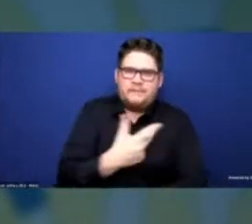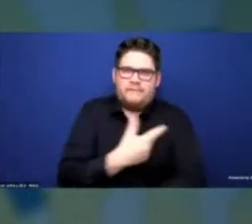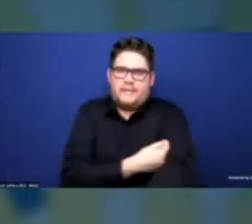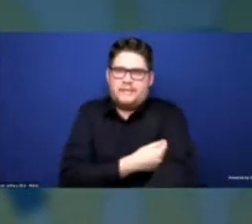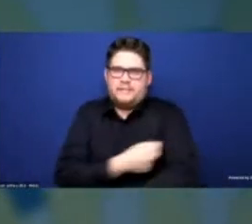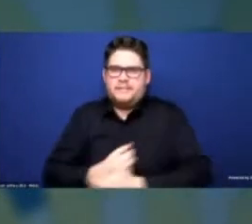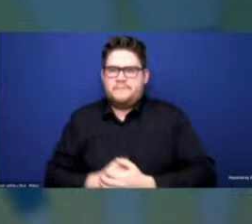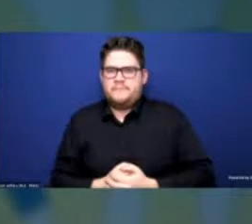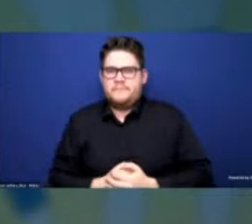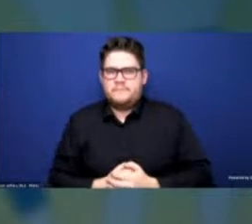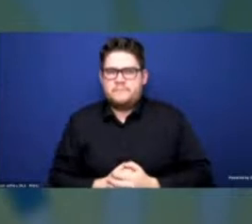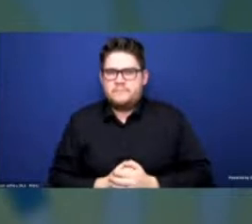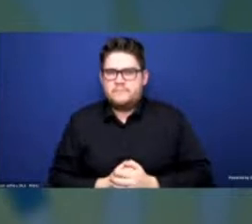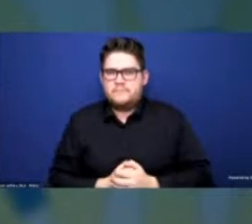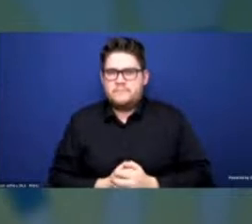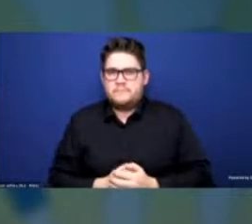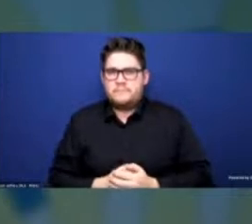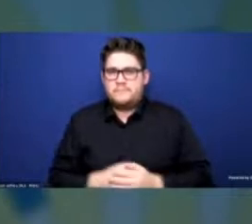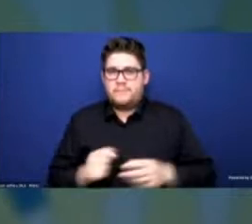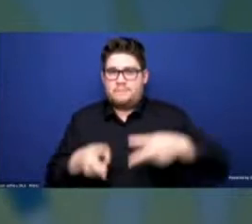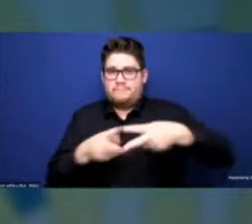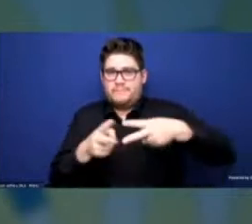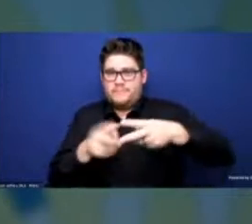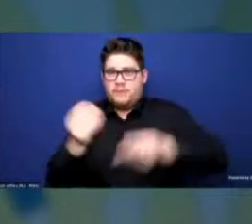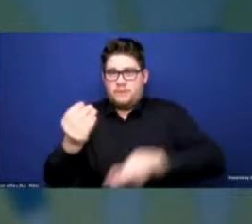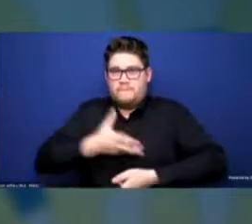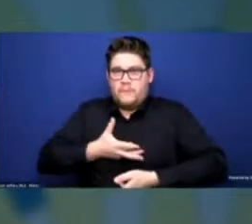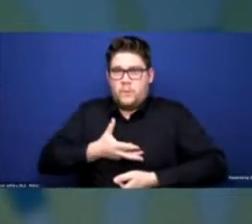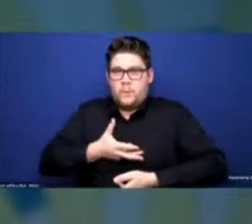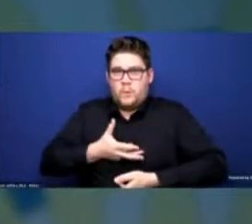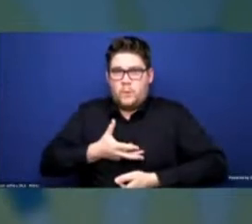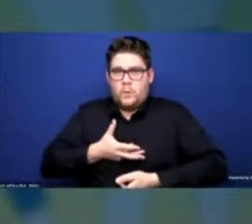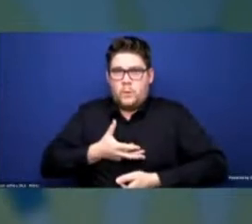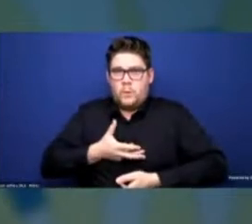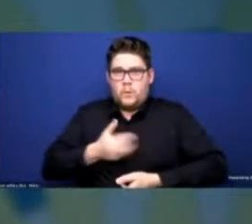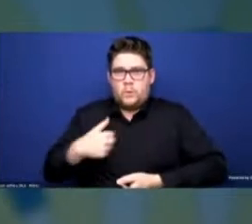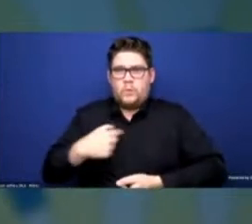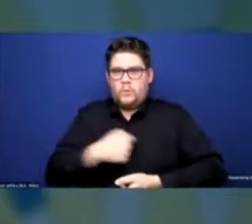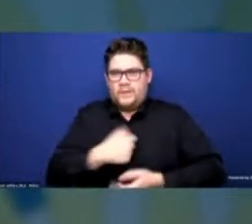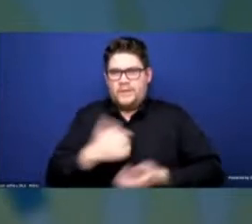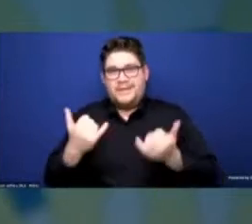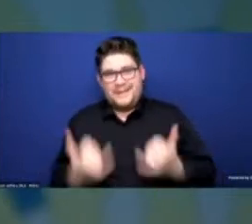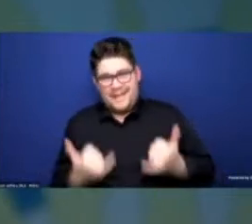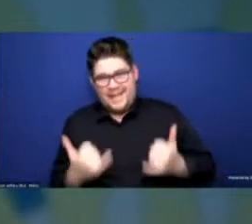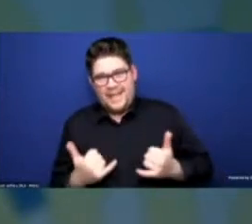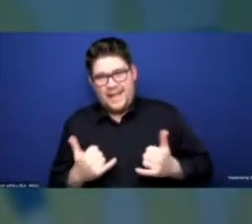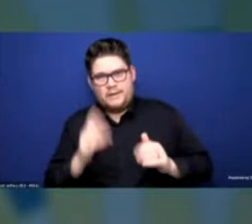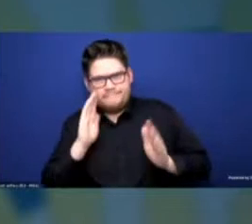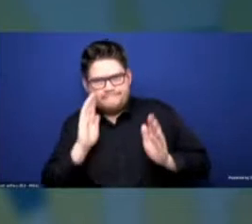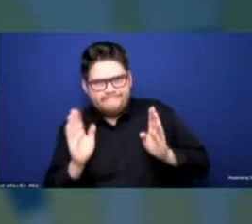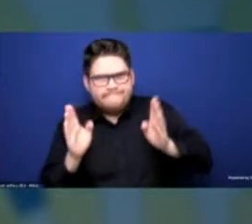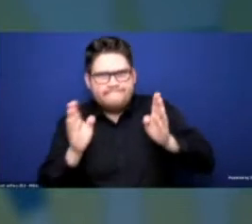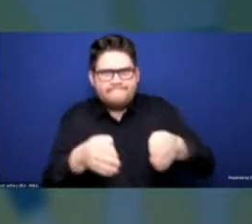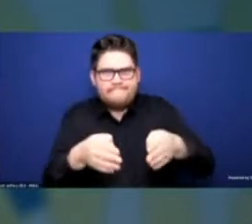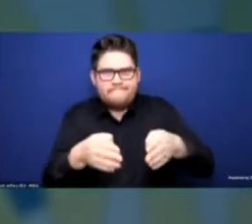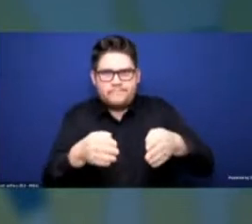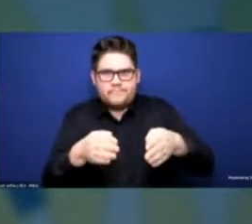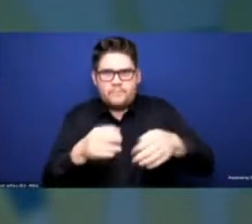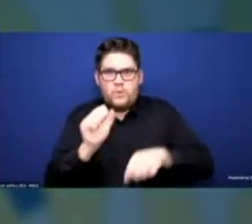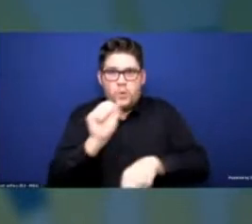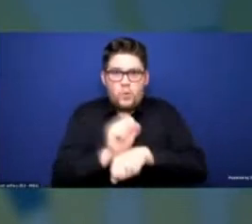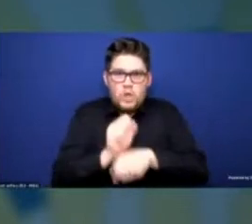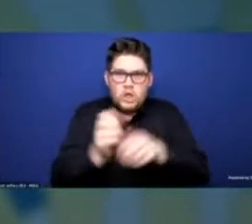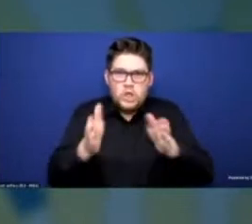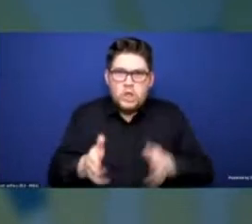for example, our worker program, which we have started up. Initially, we were using the AstraZeneca, the